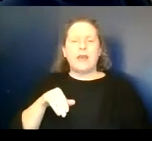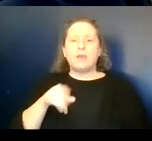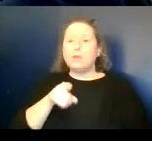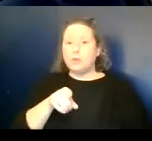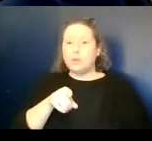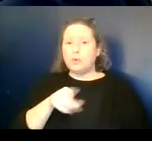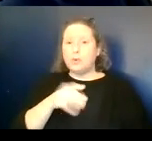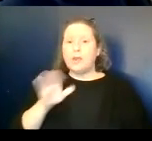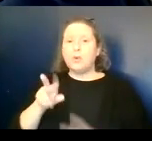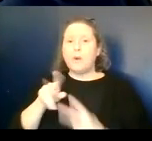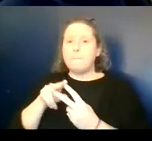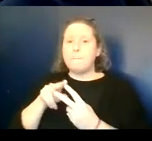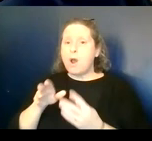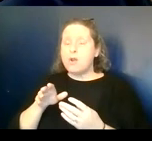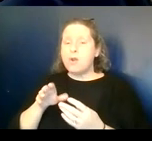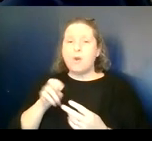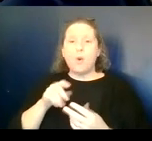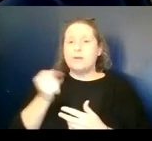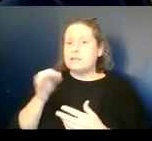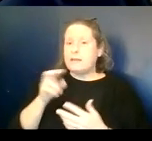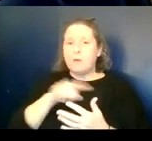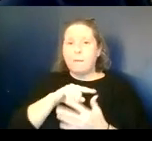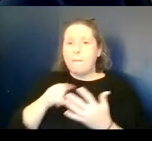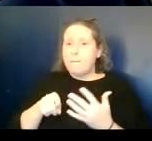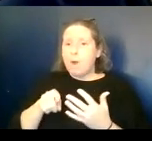your partner or your partners